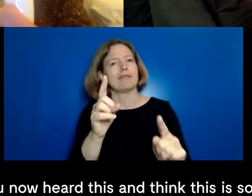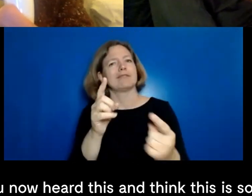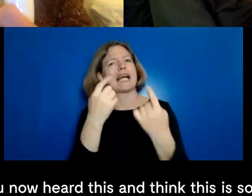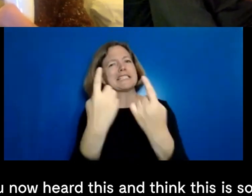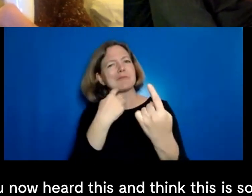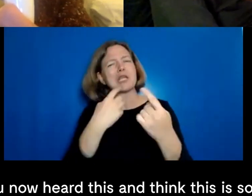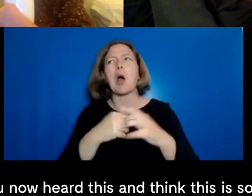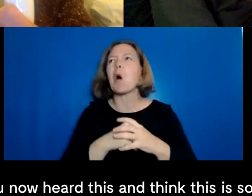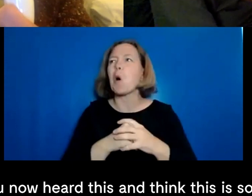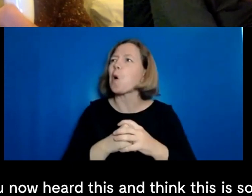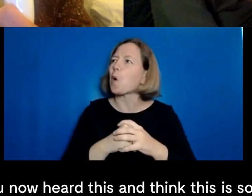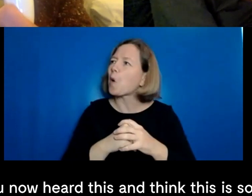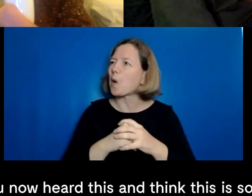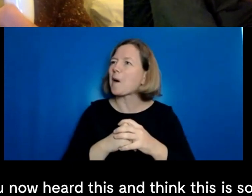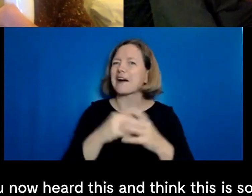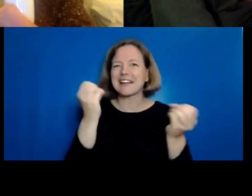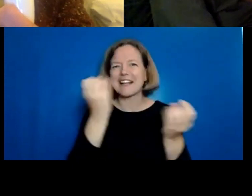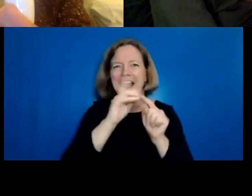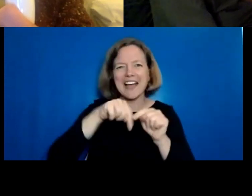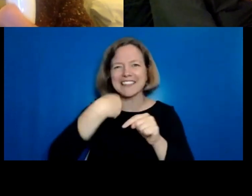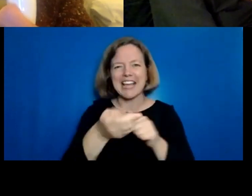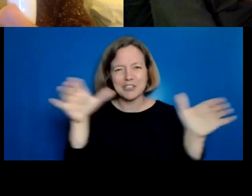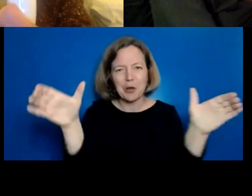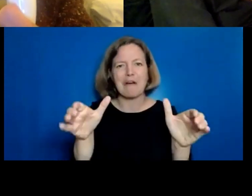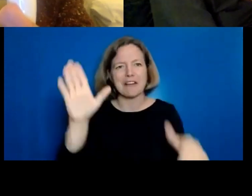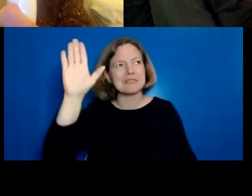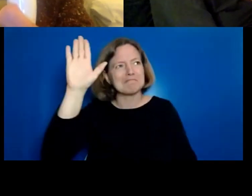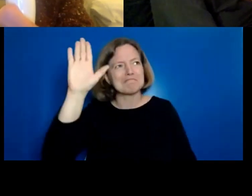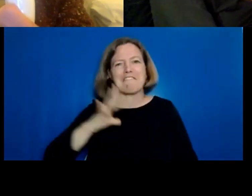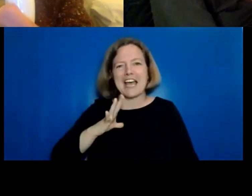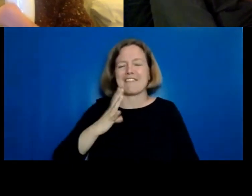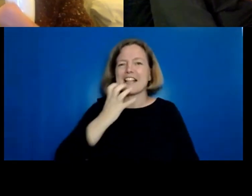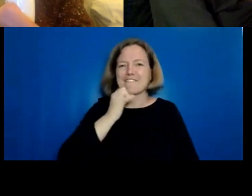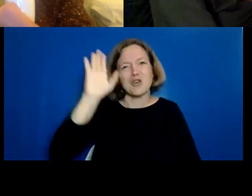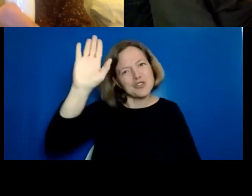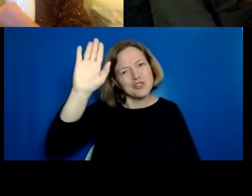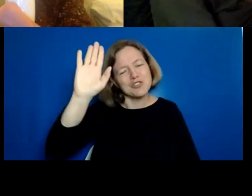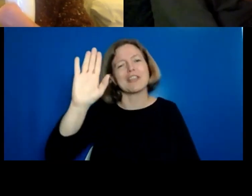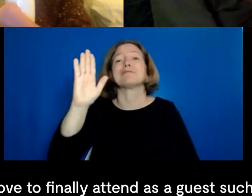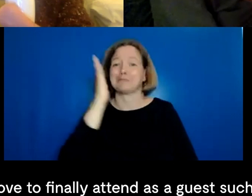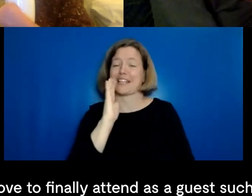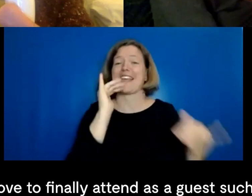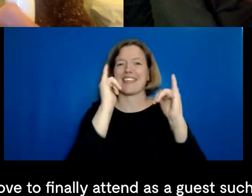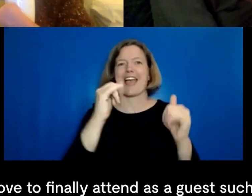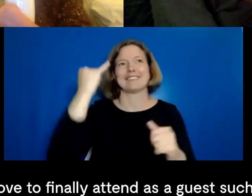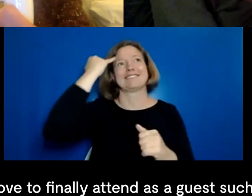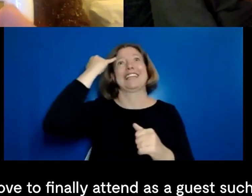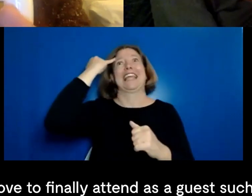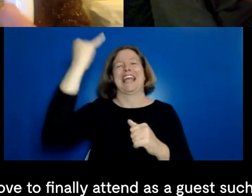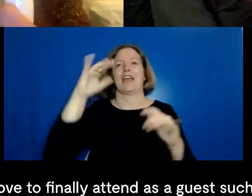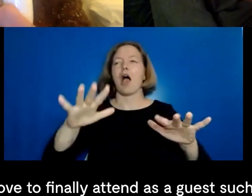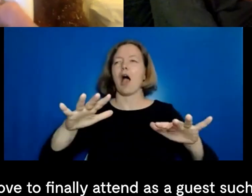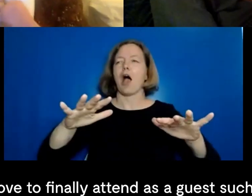do at the next conference you will organize, please take this idea. I would really love